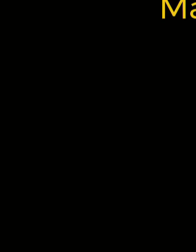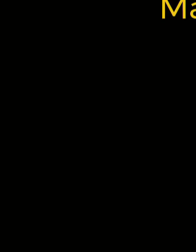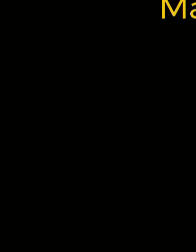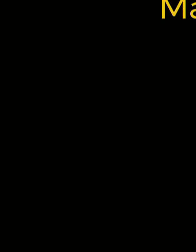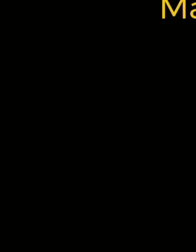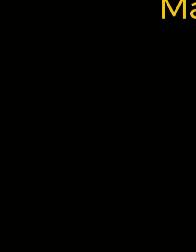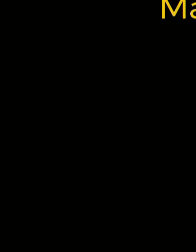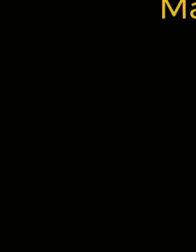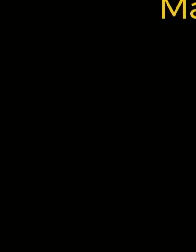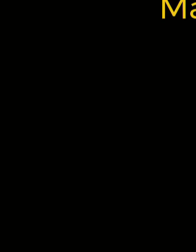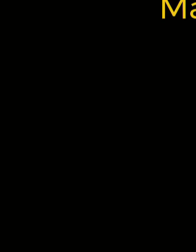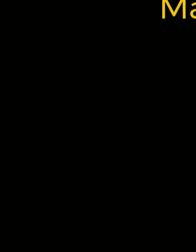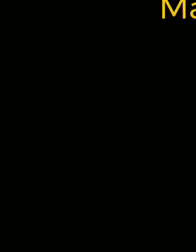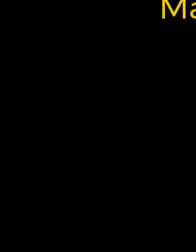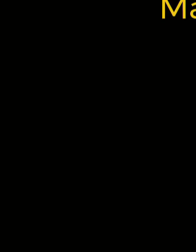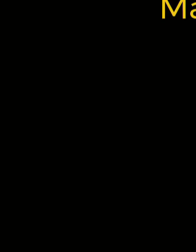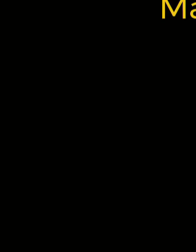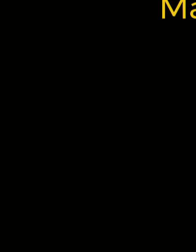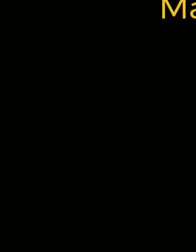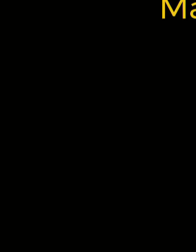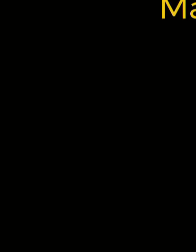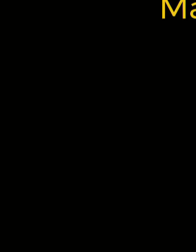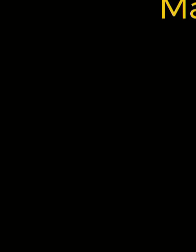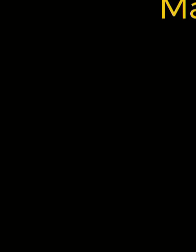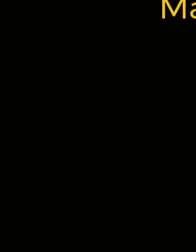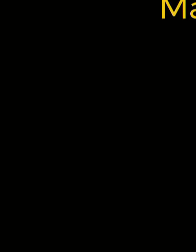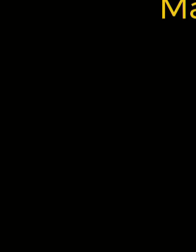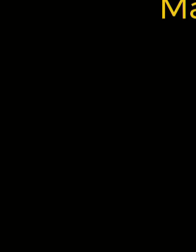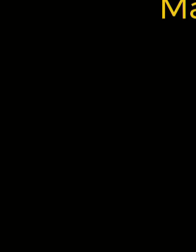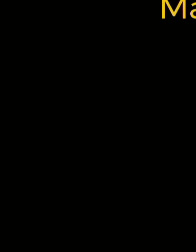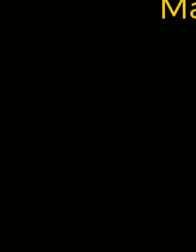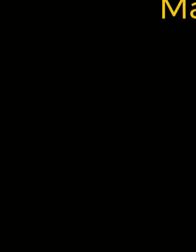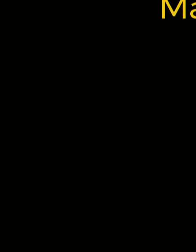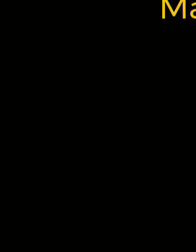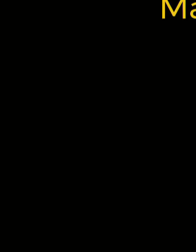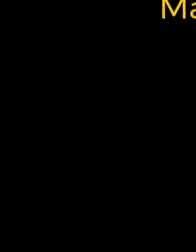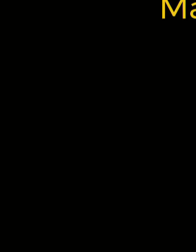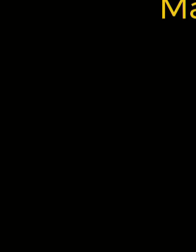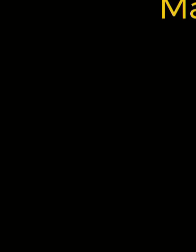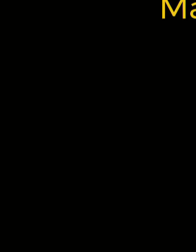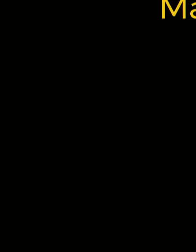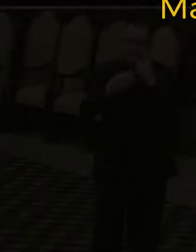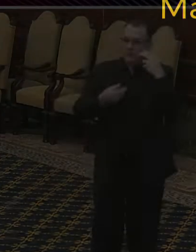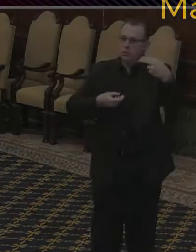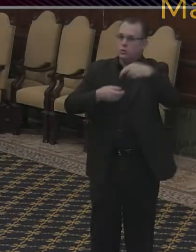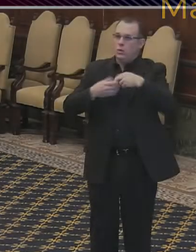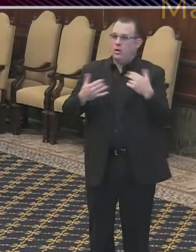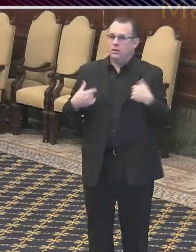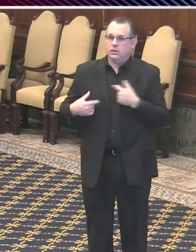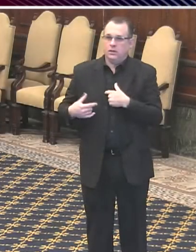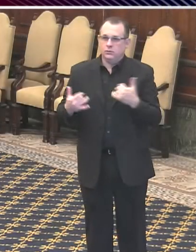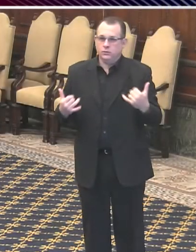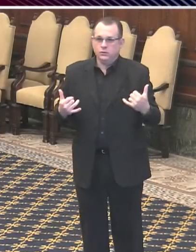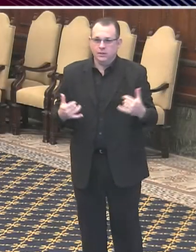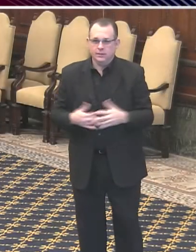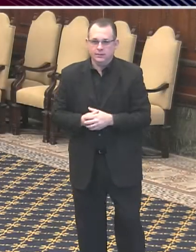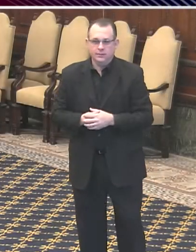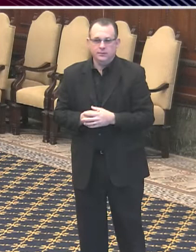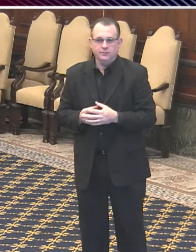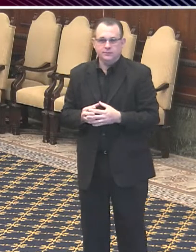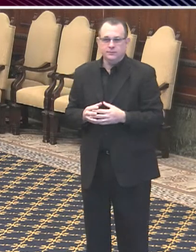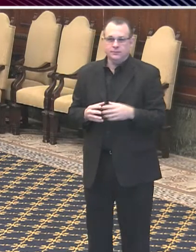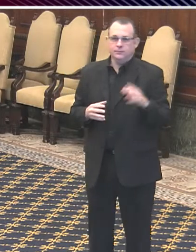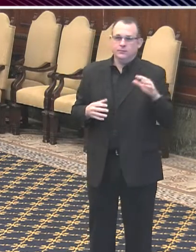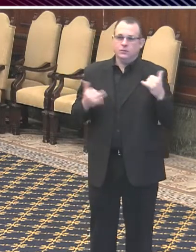Good afternoon, everyone, and thank you for joining our daily COVID-19 briefing from the City of Philadelphia. Today, we